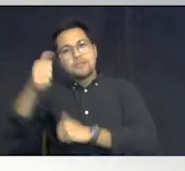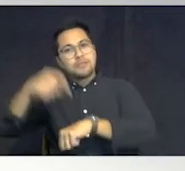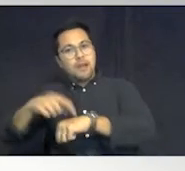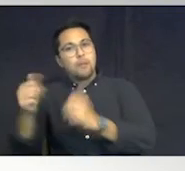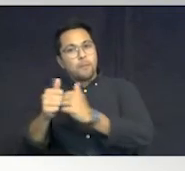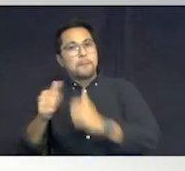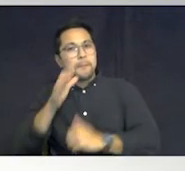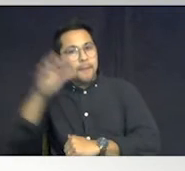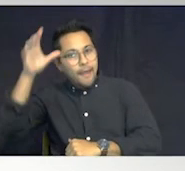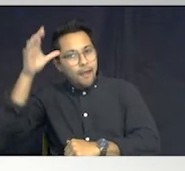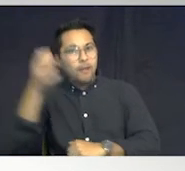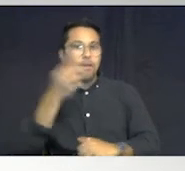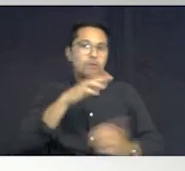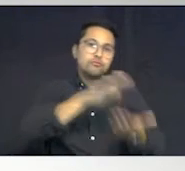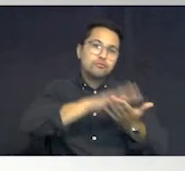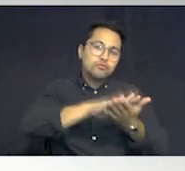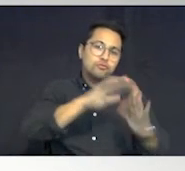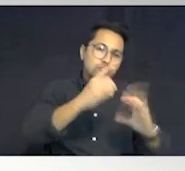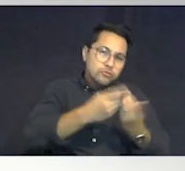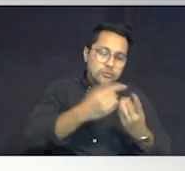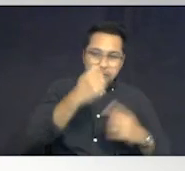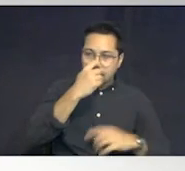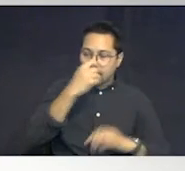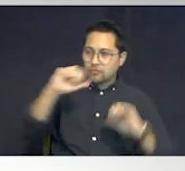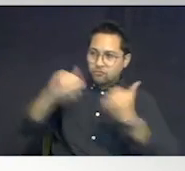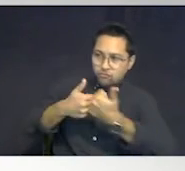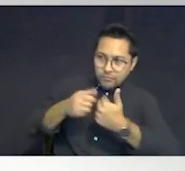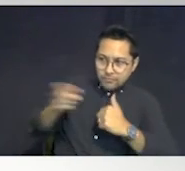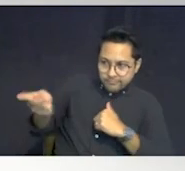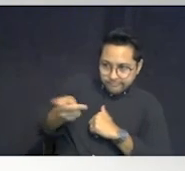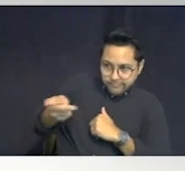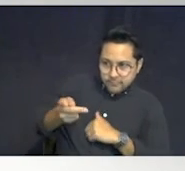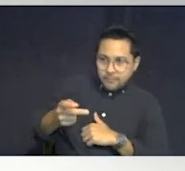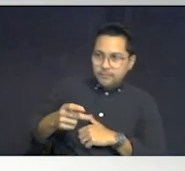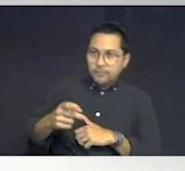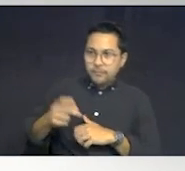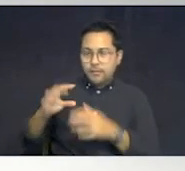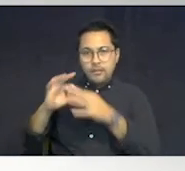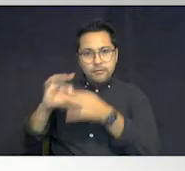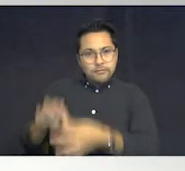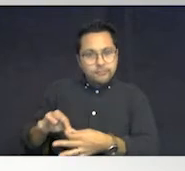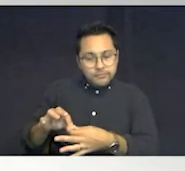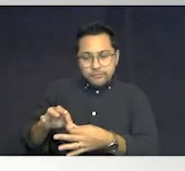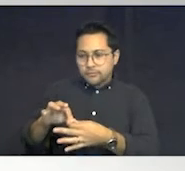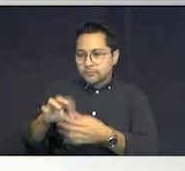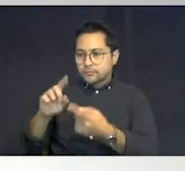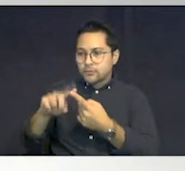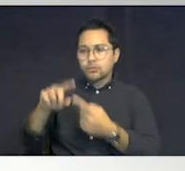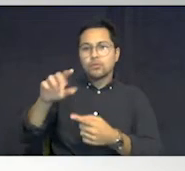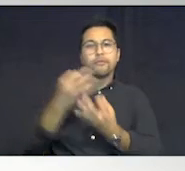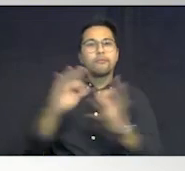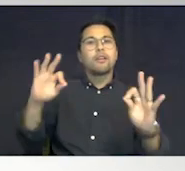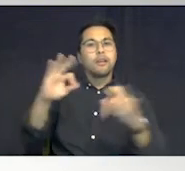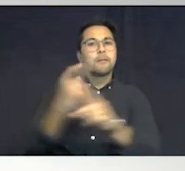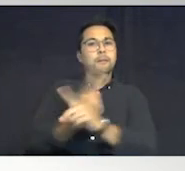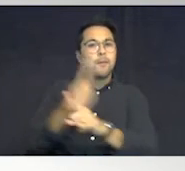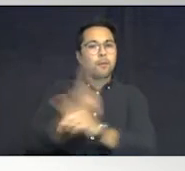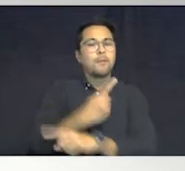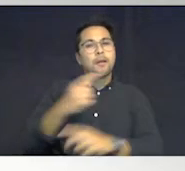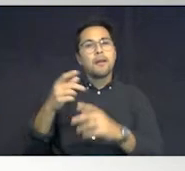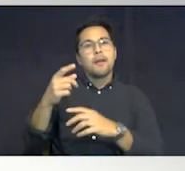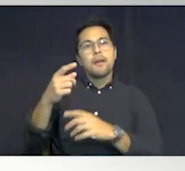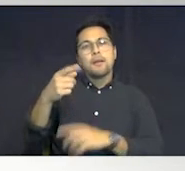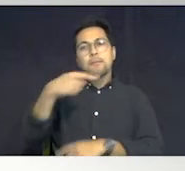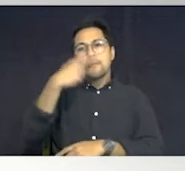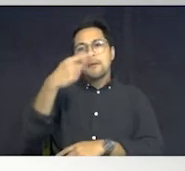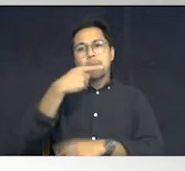school district, challenging the other party over a matter concerning the free, appropriate public education